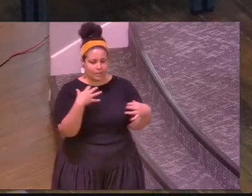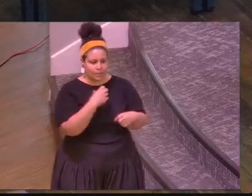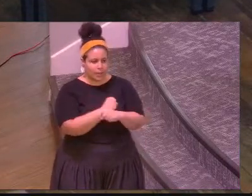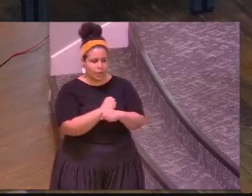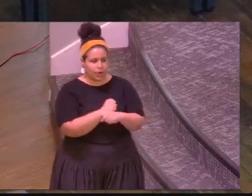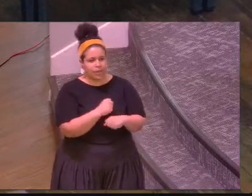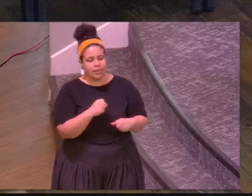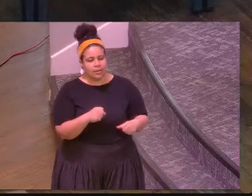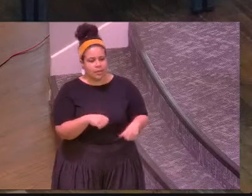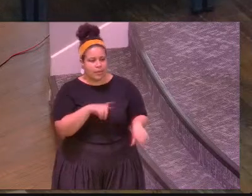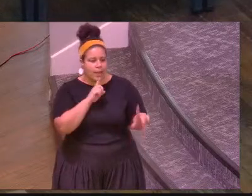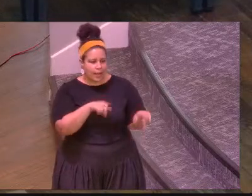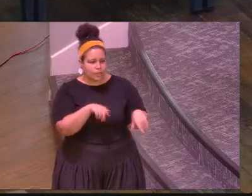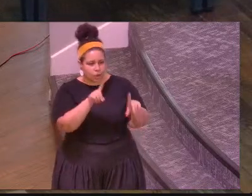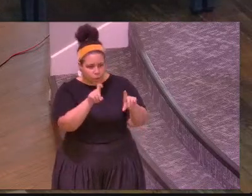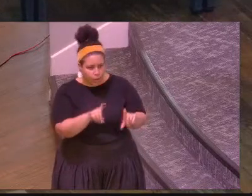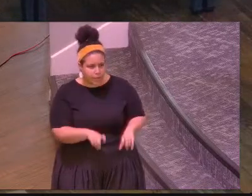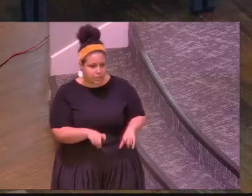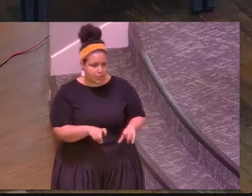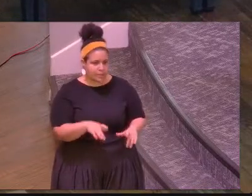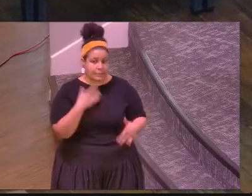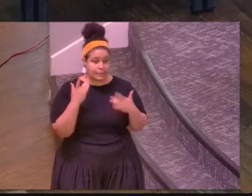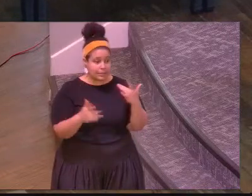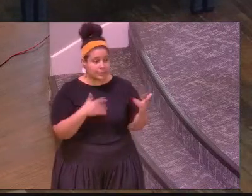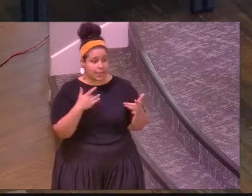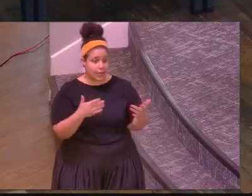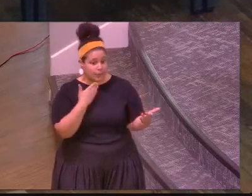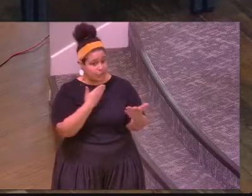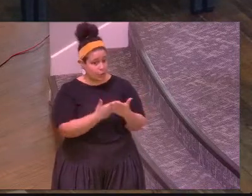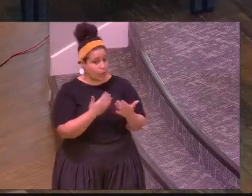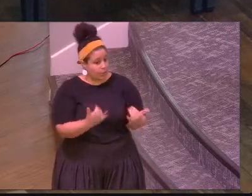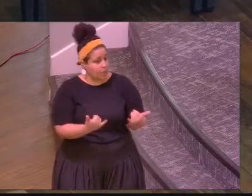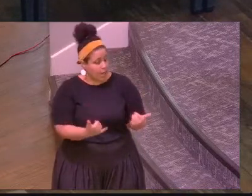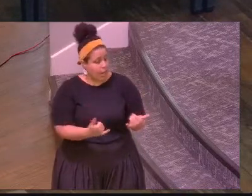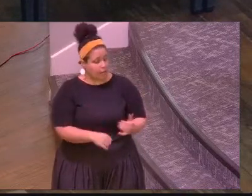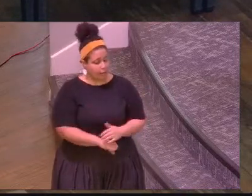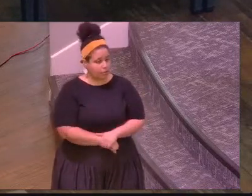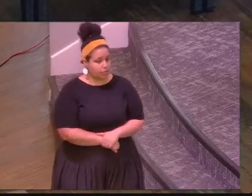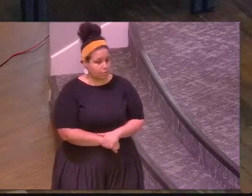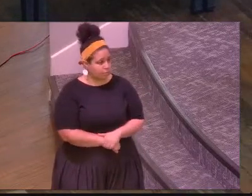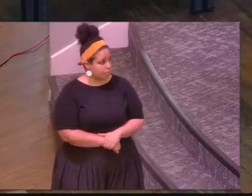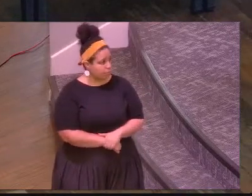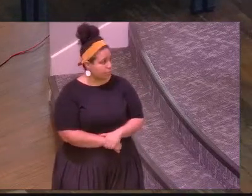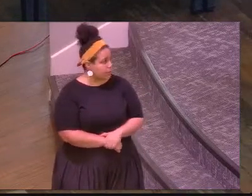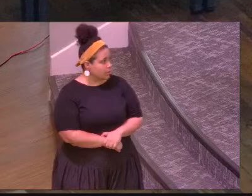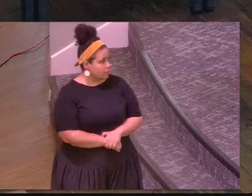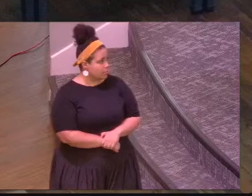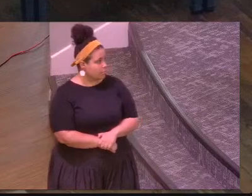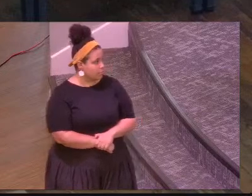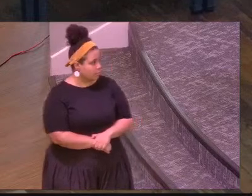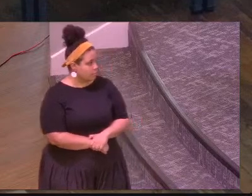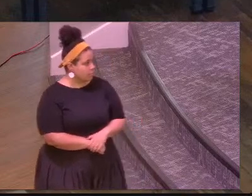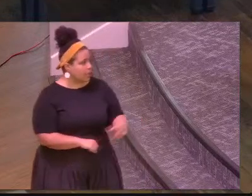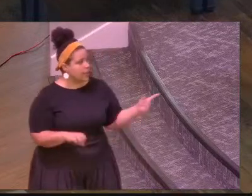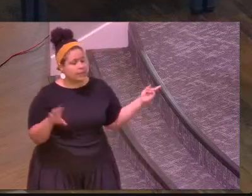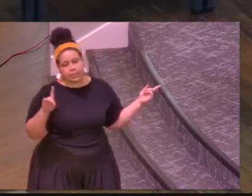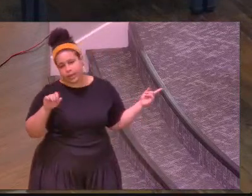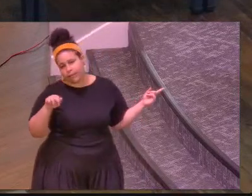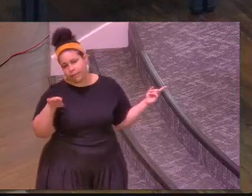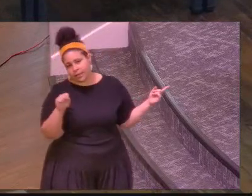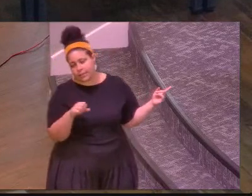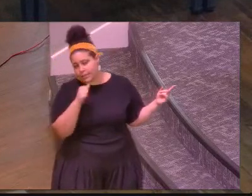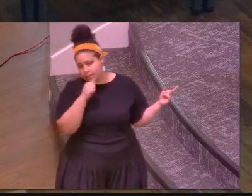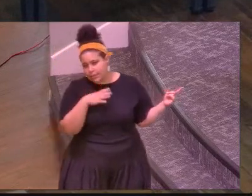any questions, but delighted that it went so well today. So I have a quick question, simply because I never asked one about